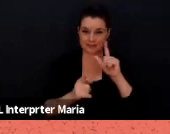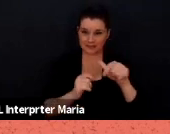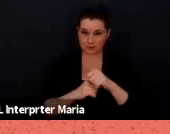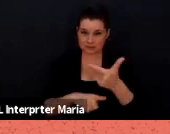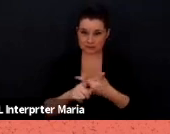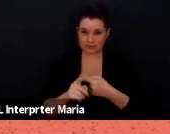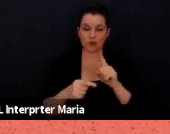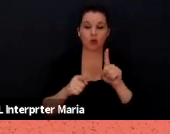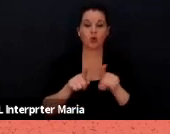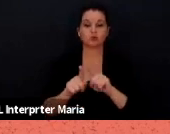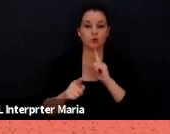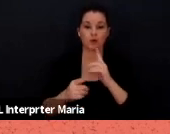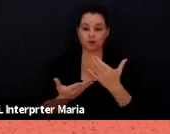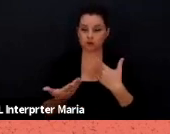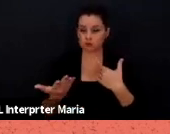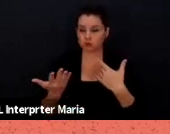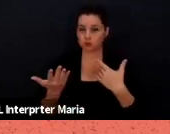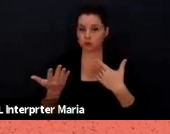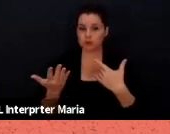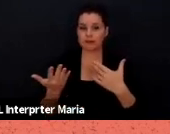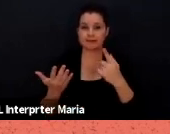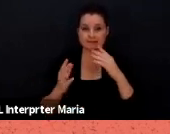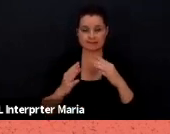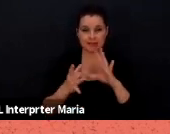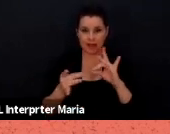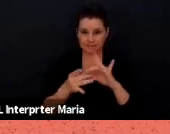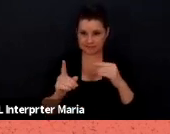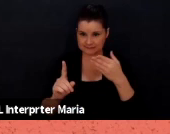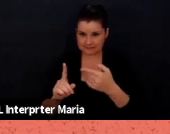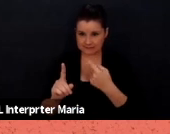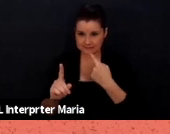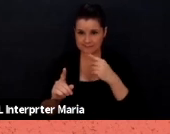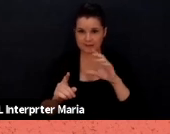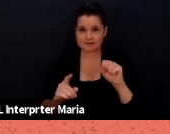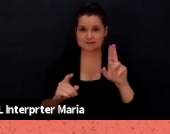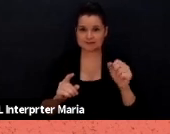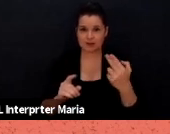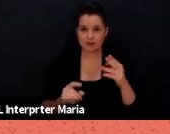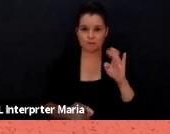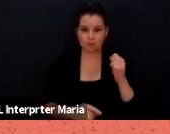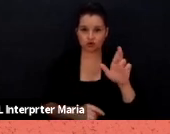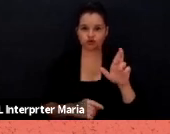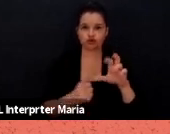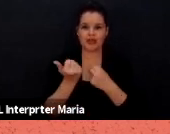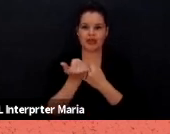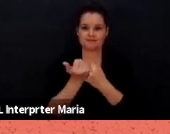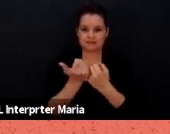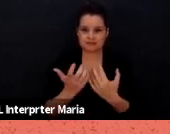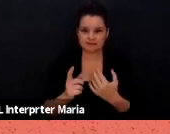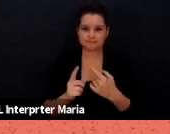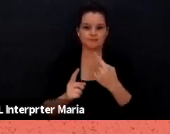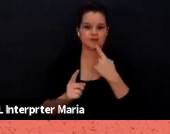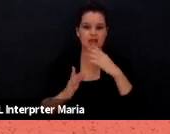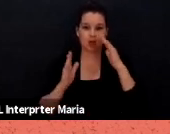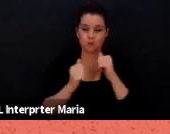also just want to lift this comment that was made by Sarah from Boulder Advocacy, who says, I hope you